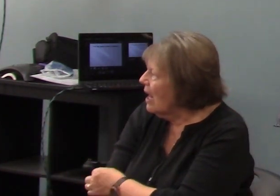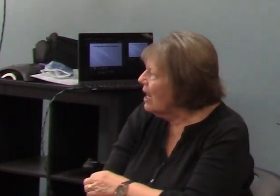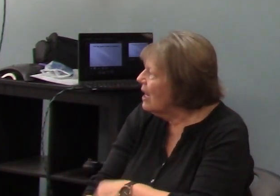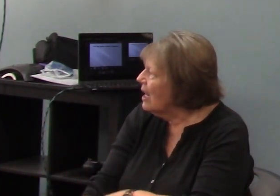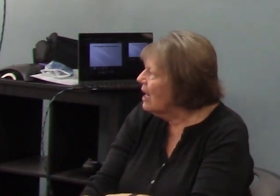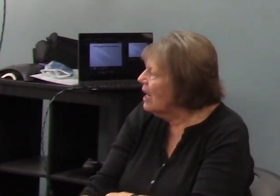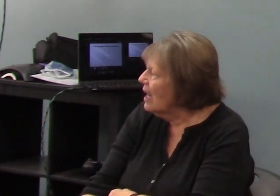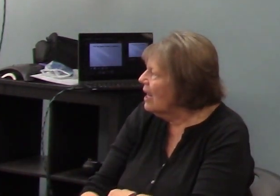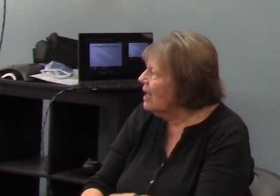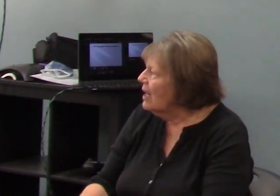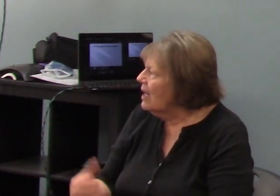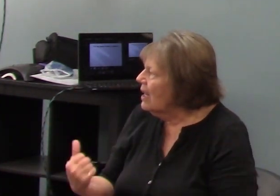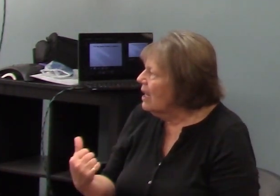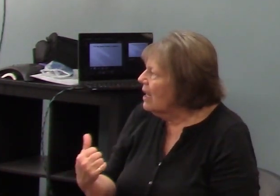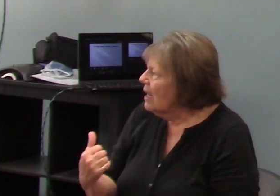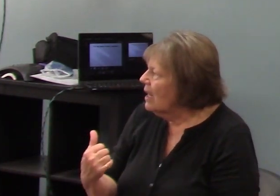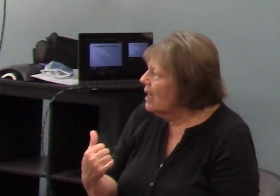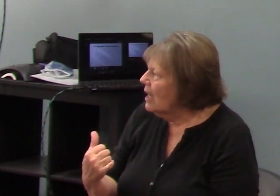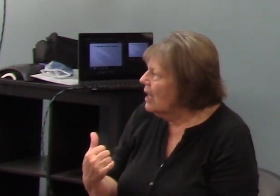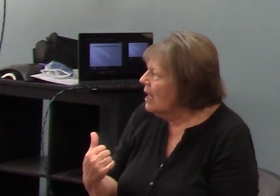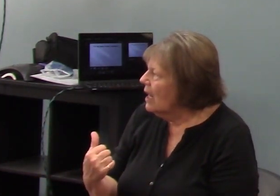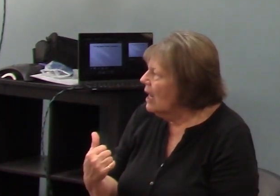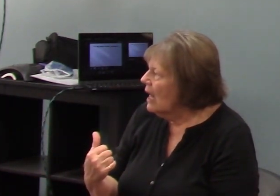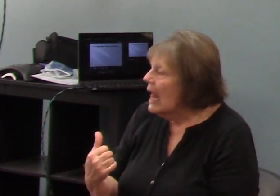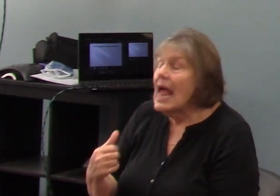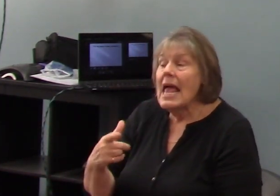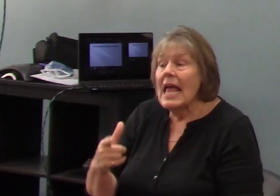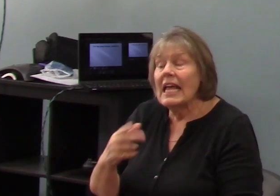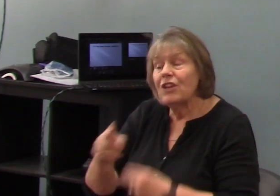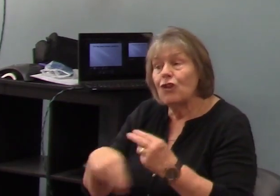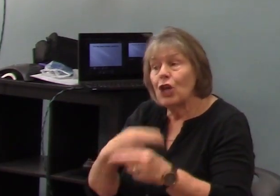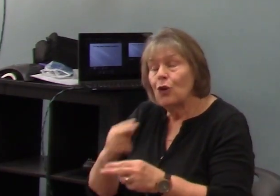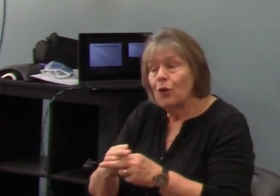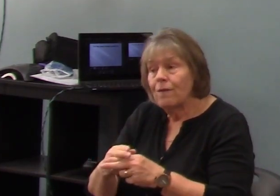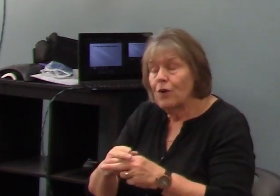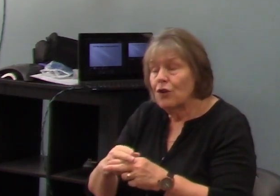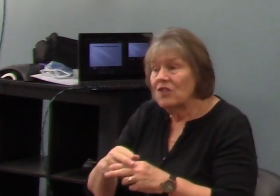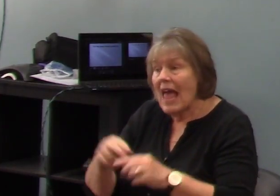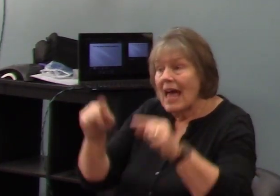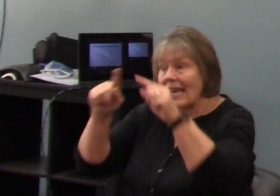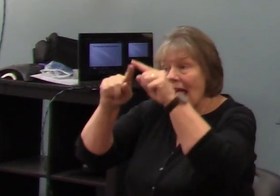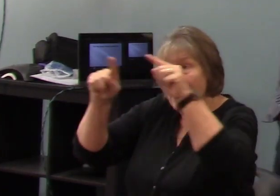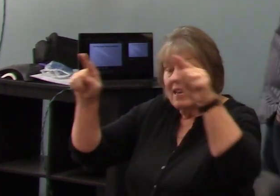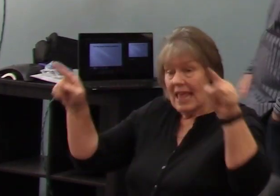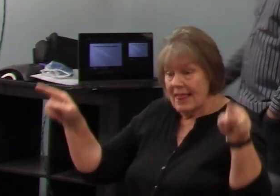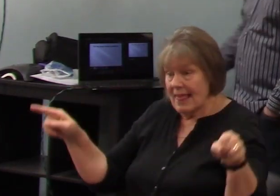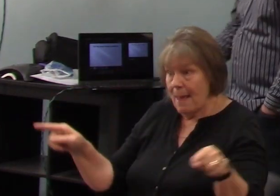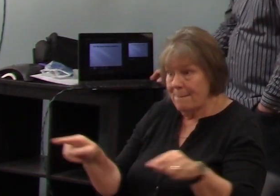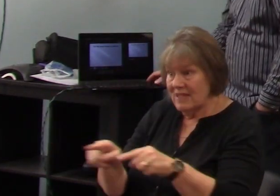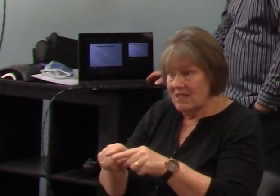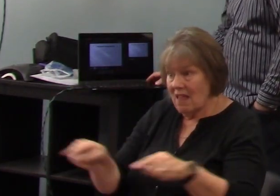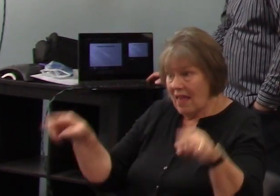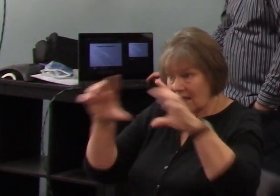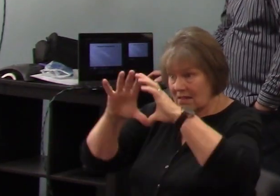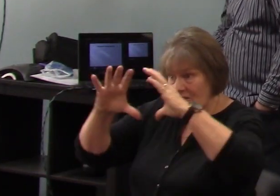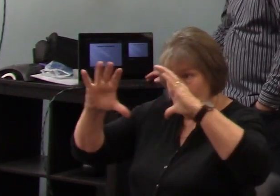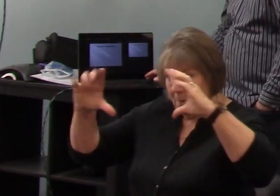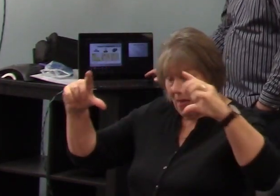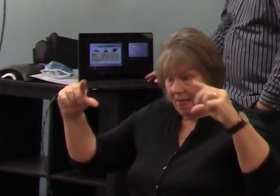Is the universe actually an ellipse, or is that just a schematic record? That's a great question. representation? That's a great question.